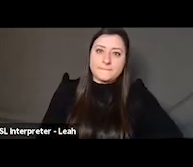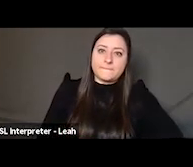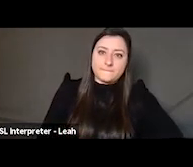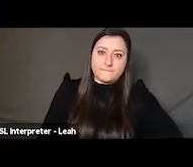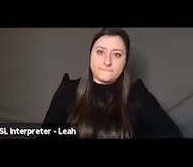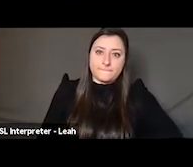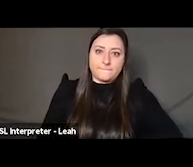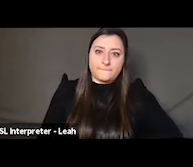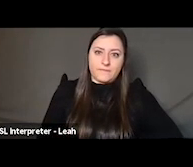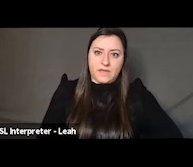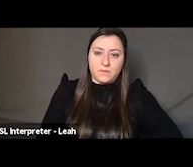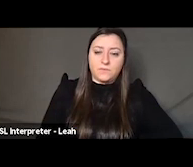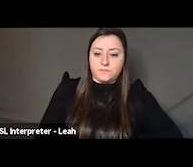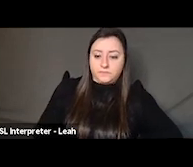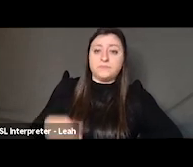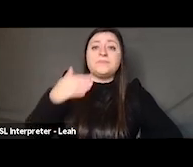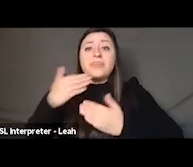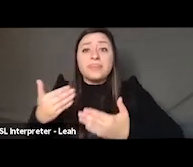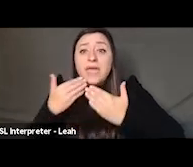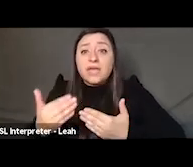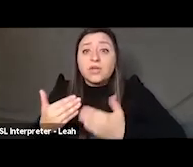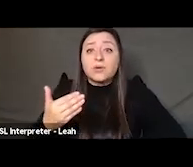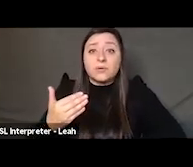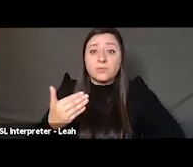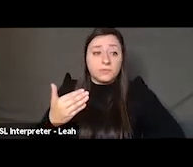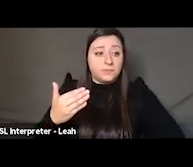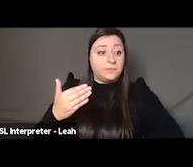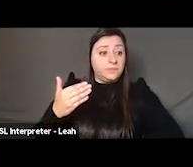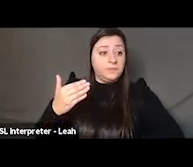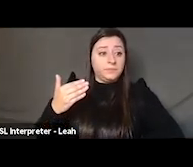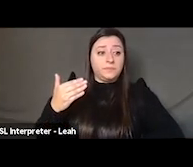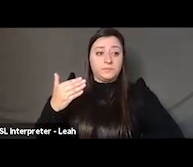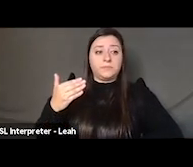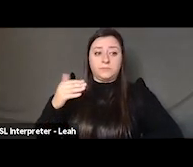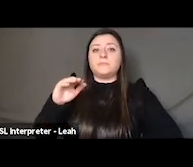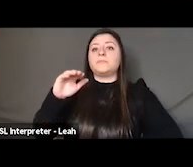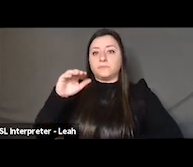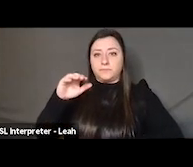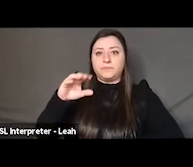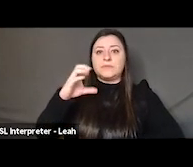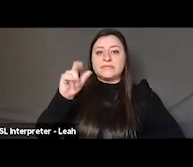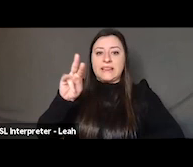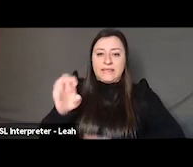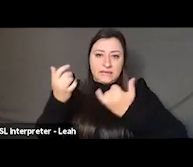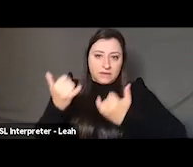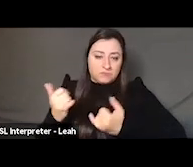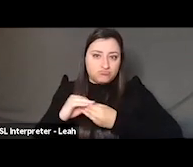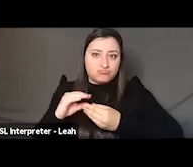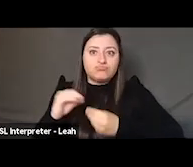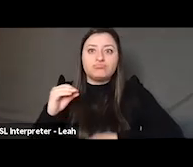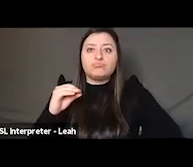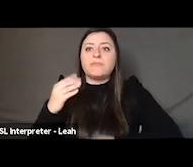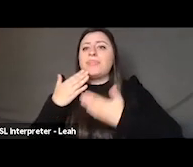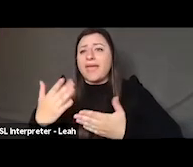Thank you so much, Adib. So many questions and so many disagreements are happening right now in